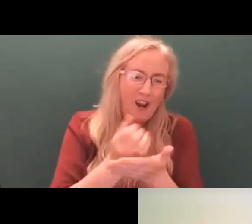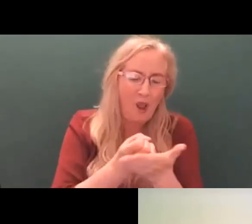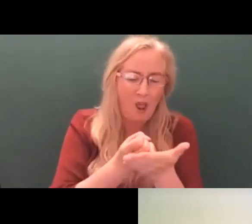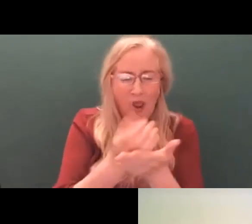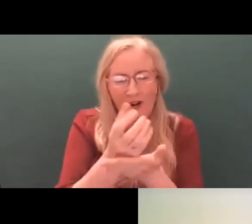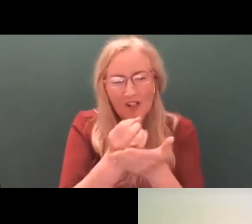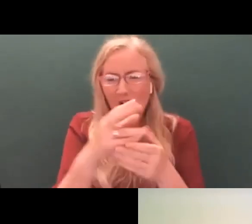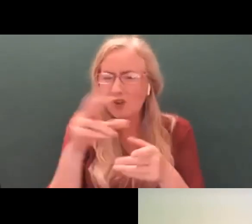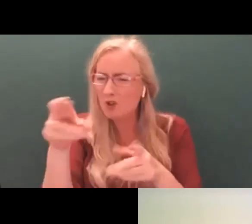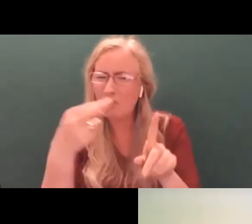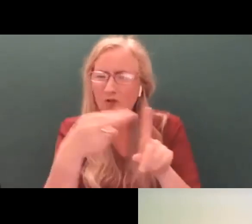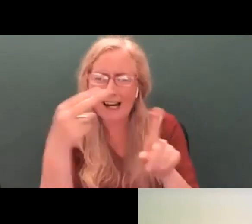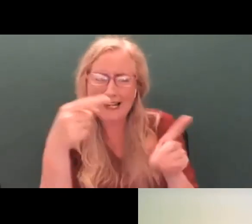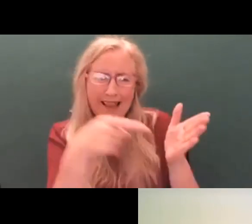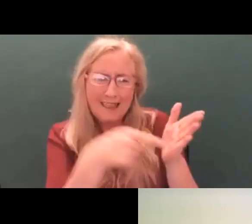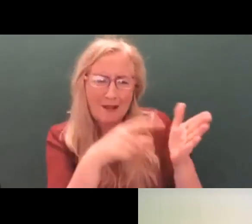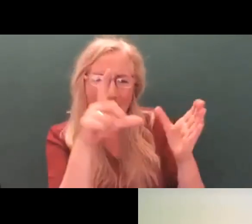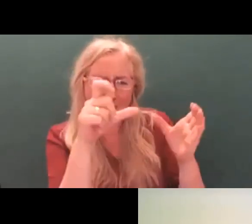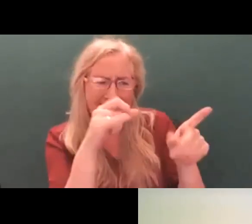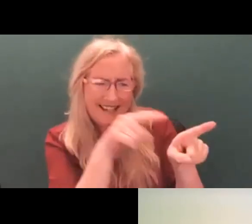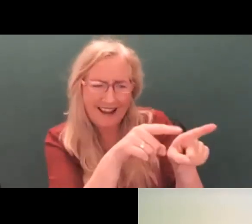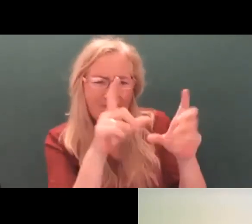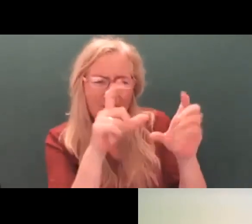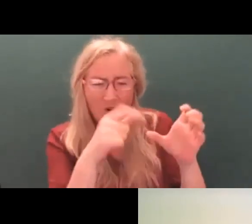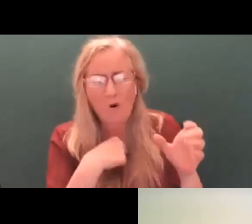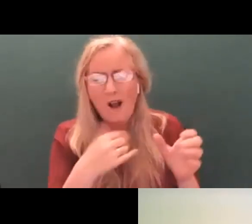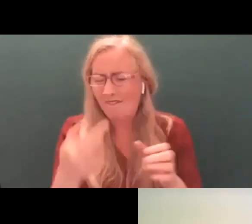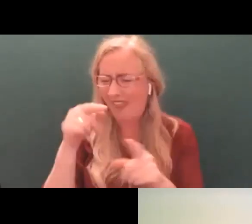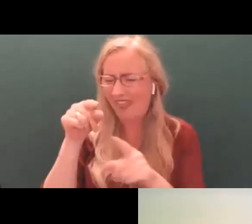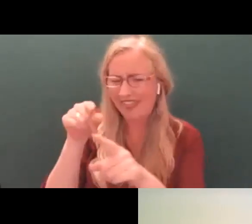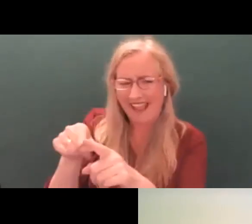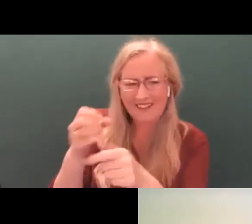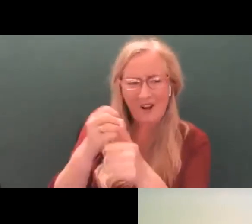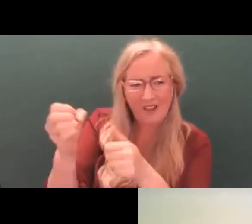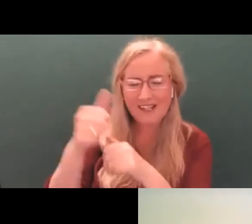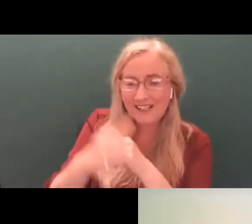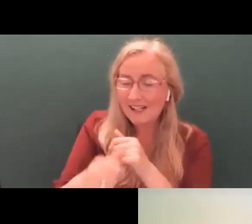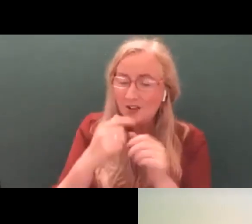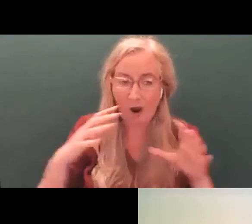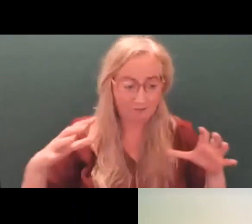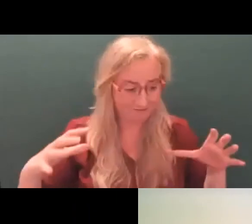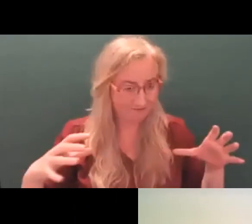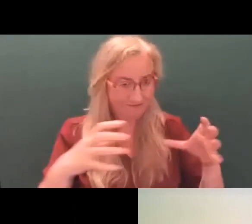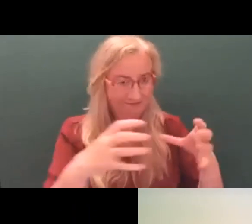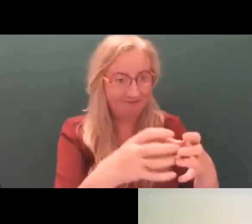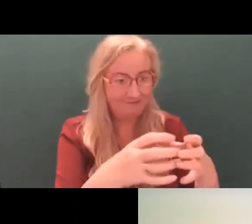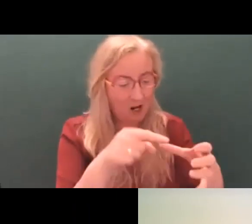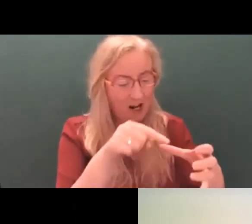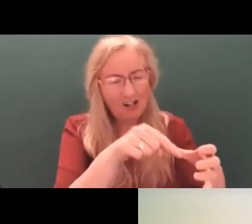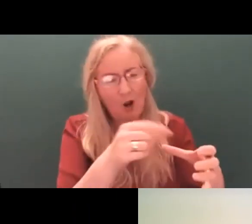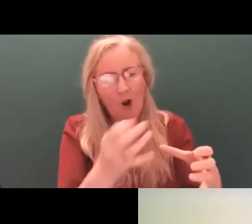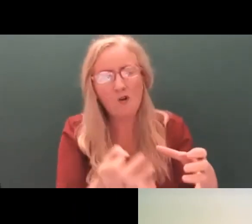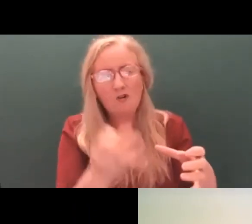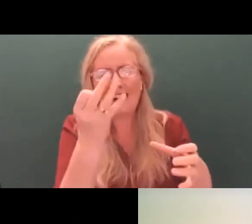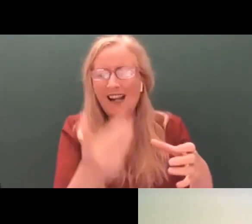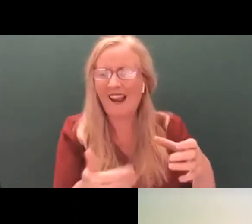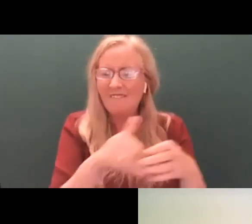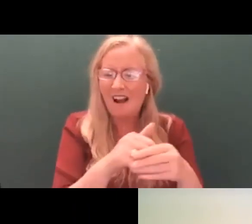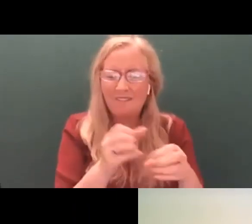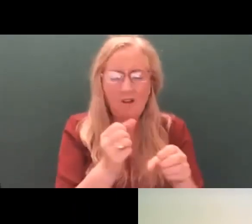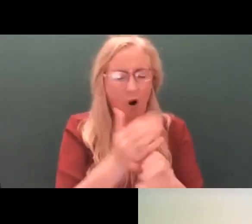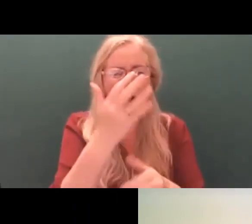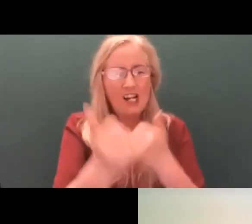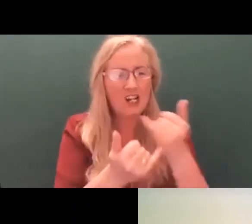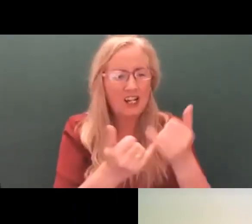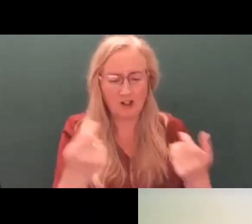recognize the person in this photograph? And oh, I found this the other day. And so they're great to be, you know, they're involved year round in sharing